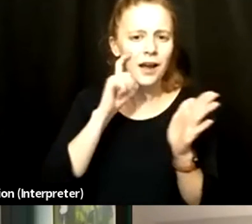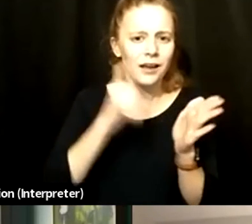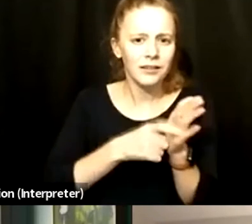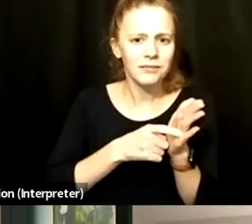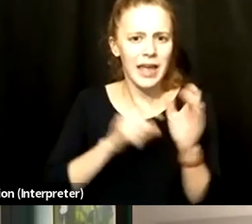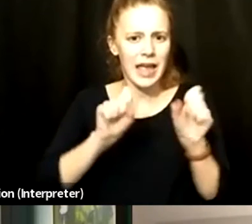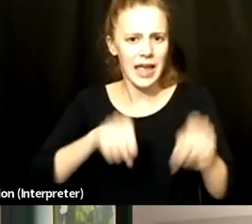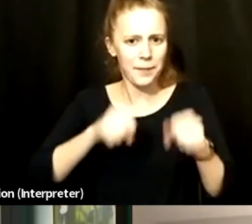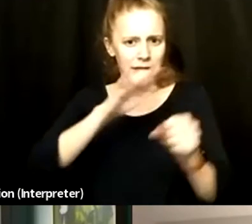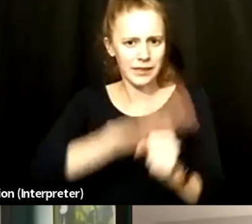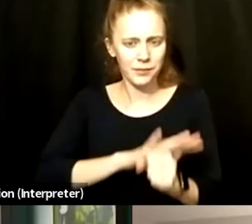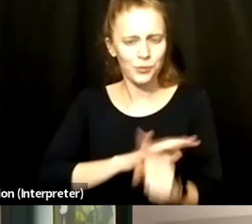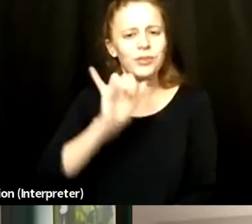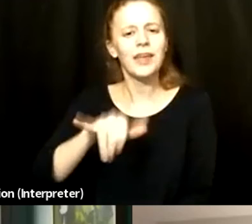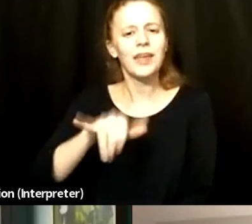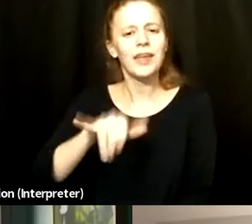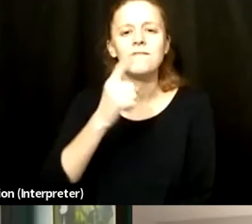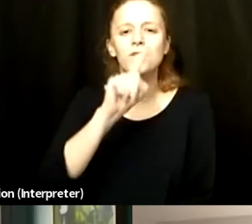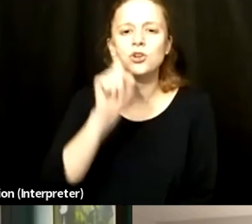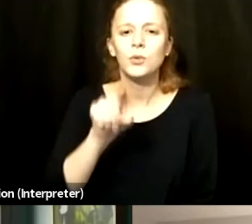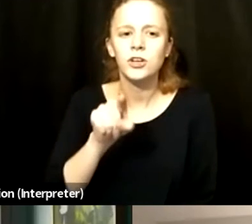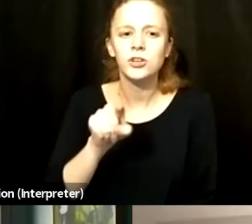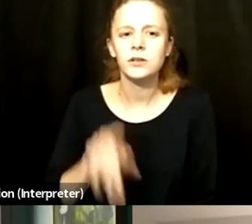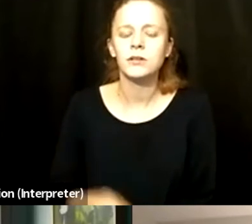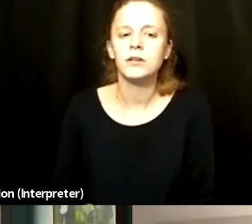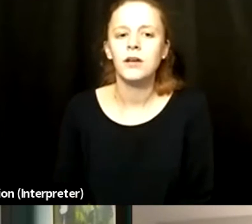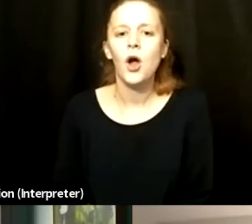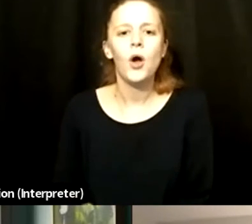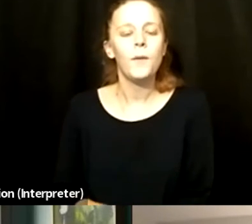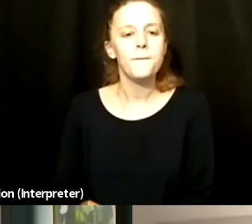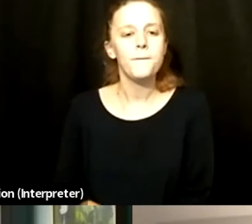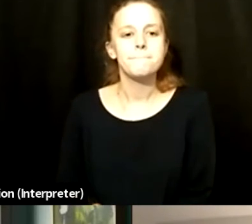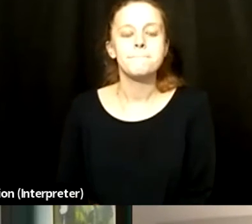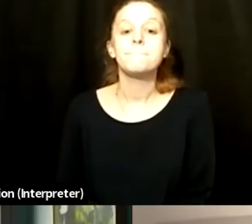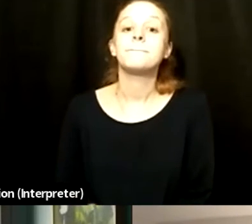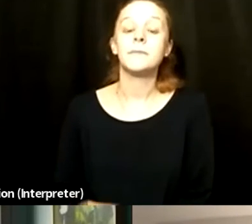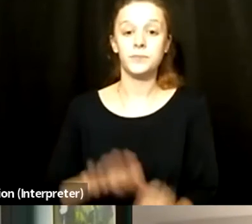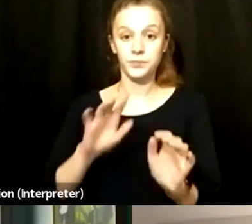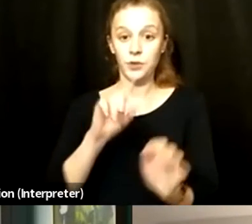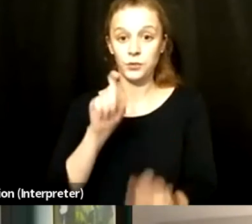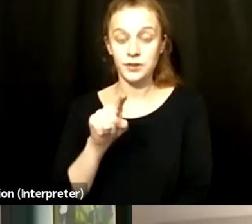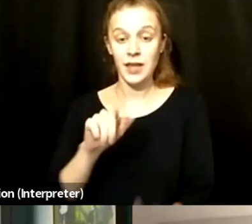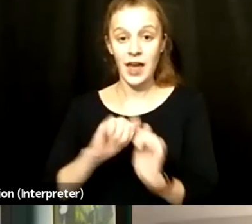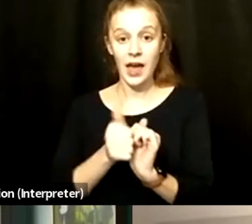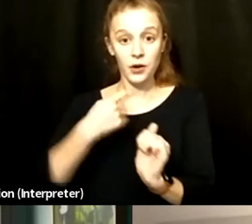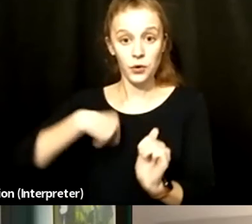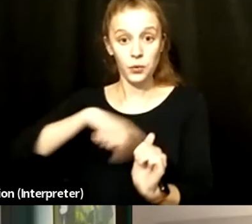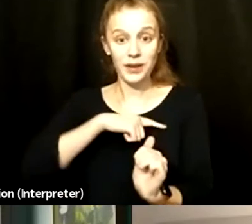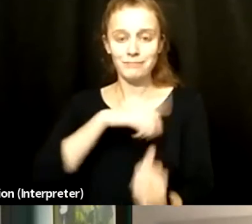the individual ableism, where we started our conversation. How do we, as disabled or